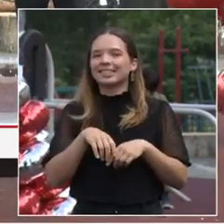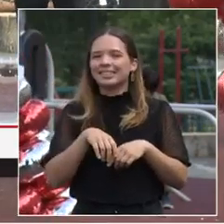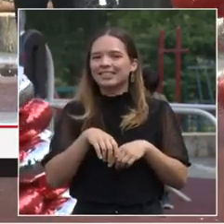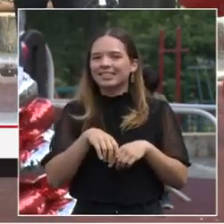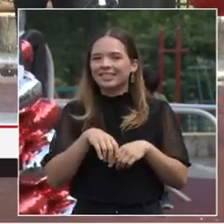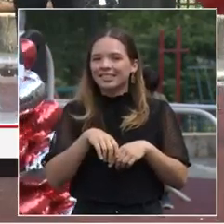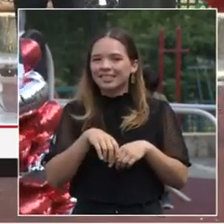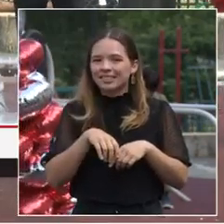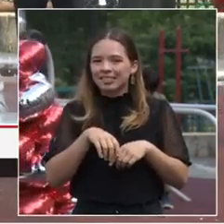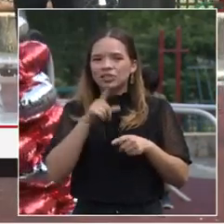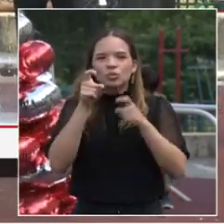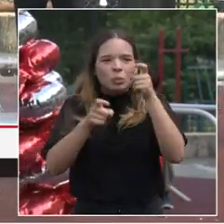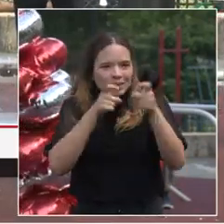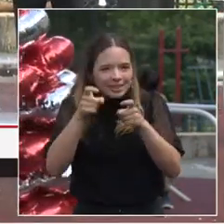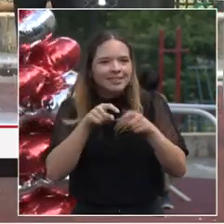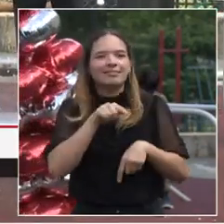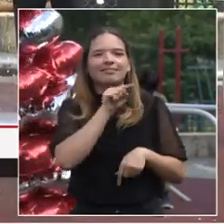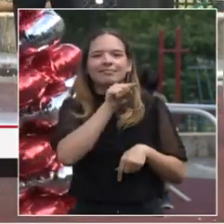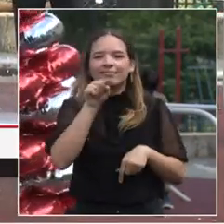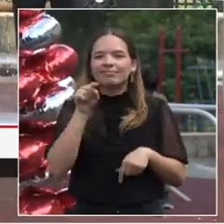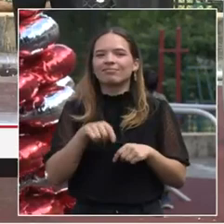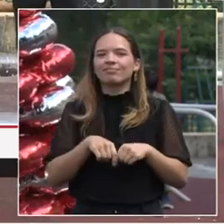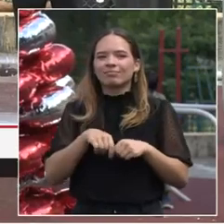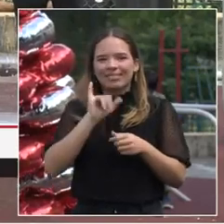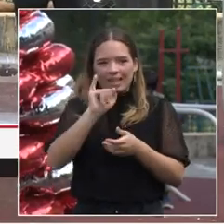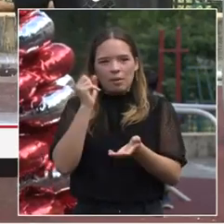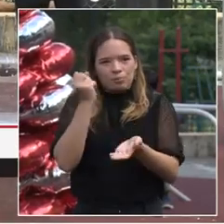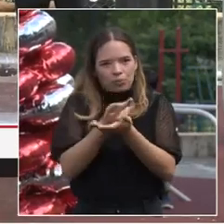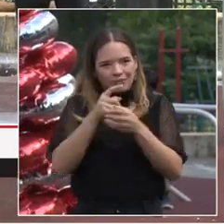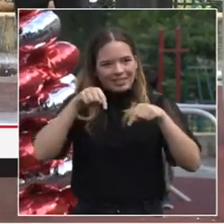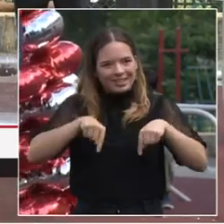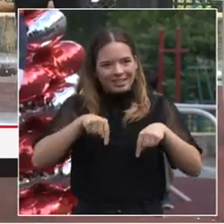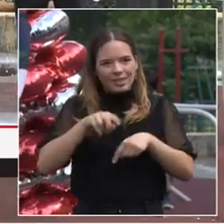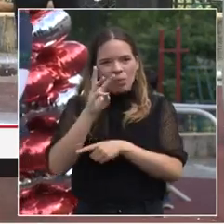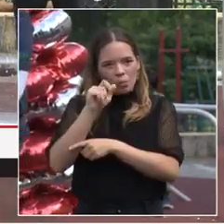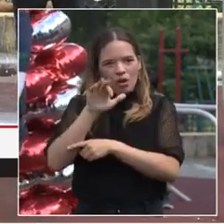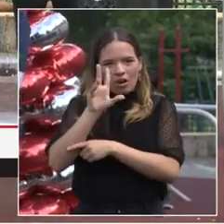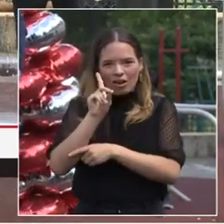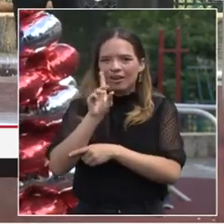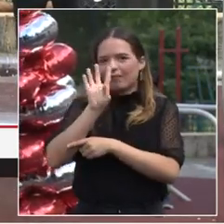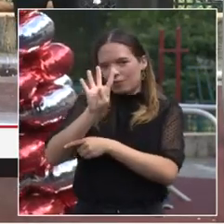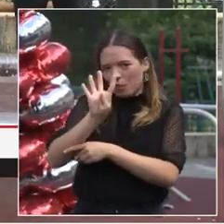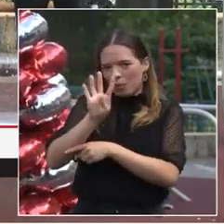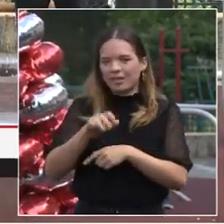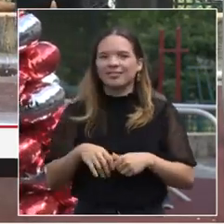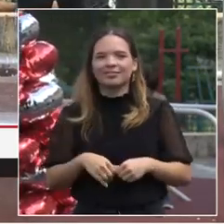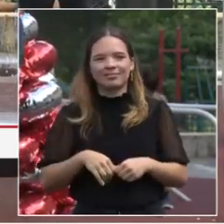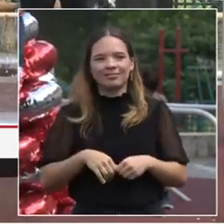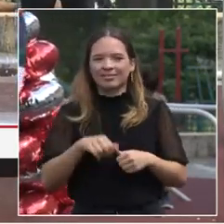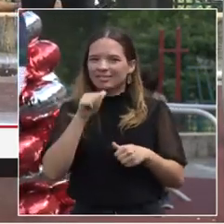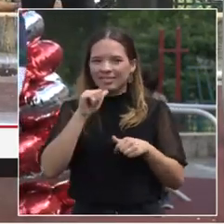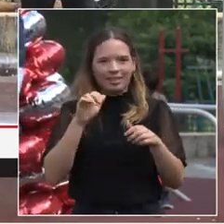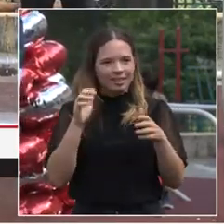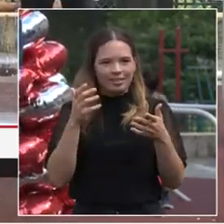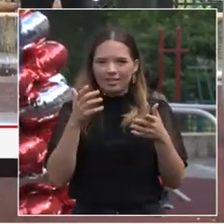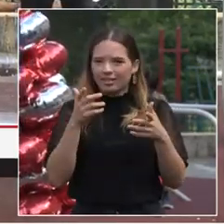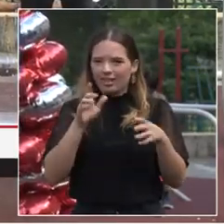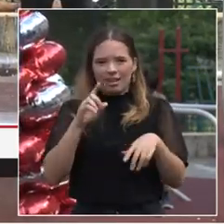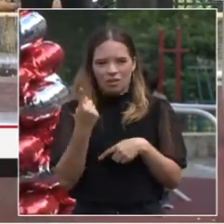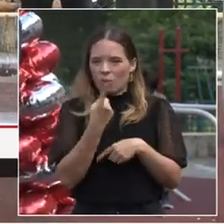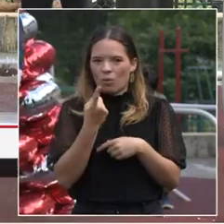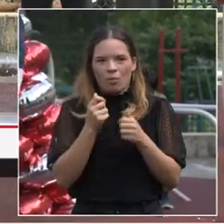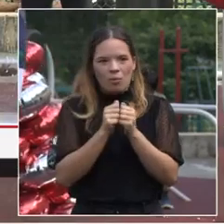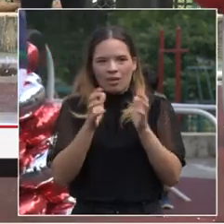in Ward 4. I want to acknowledge some of our amazing Ward 4 partners. We don't do anything here alone in Ward 4. So some of our Ward 4 leaders are here. I want to